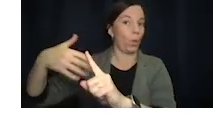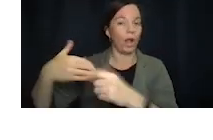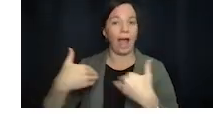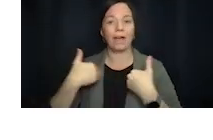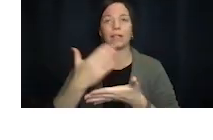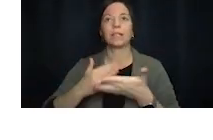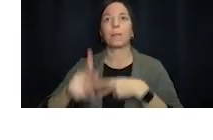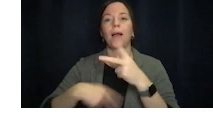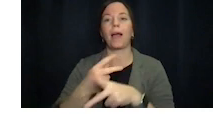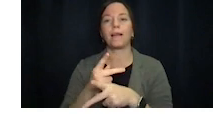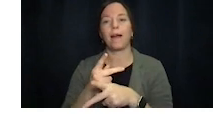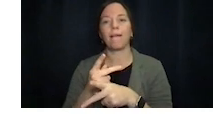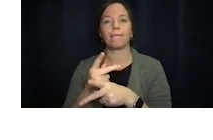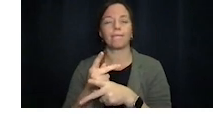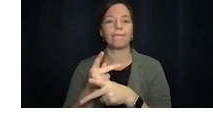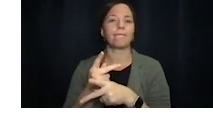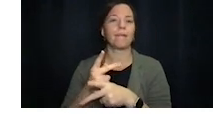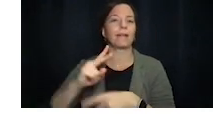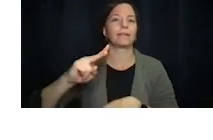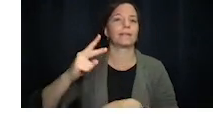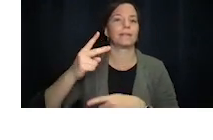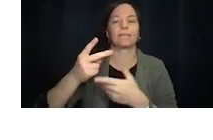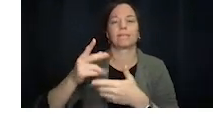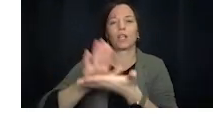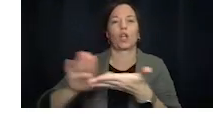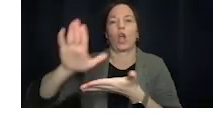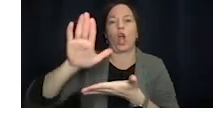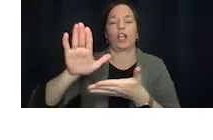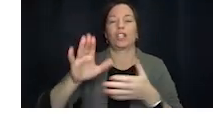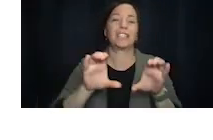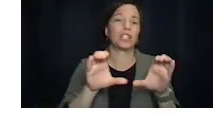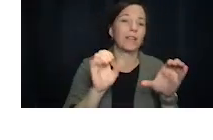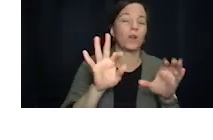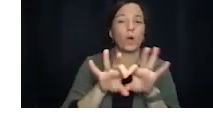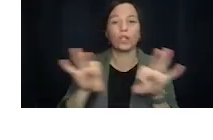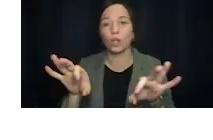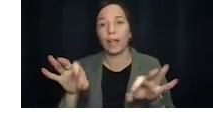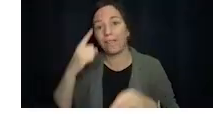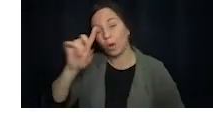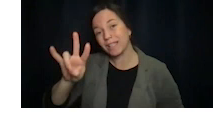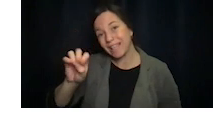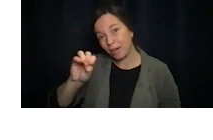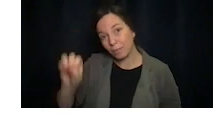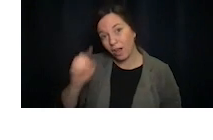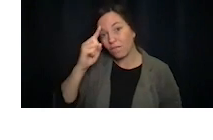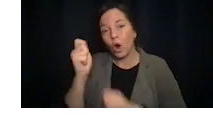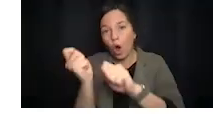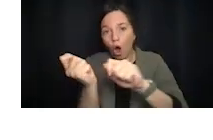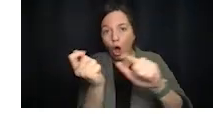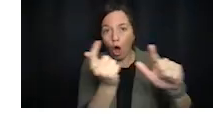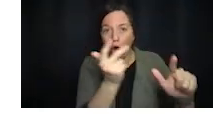of post-secondary attainment, whether it's certificate or degree, at 70% for all Californians. We're right